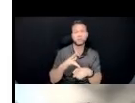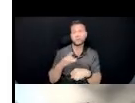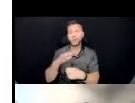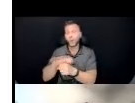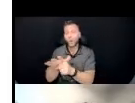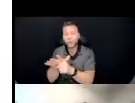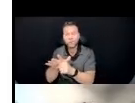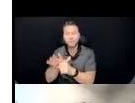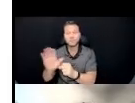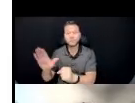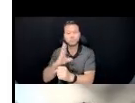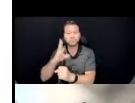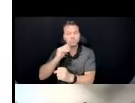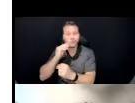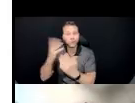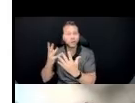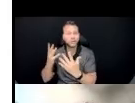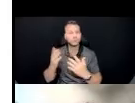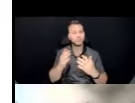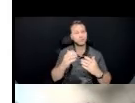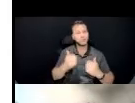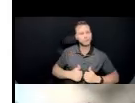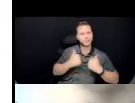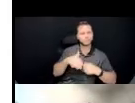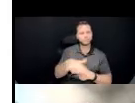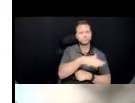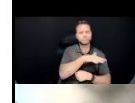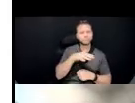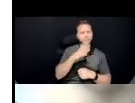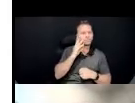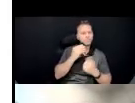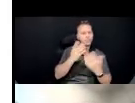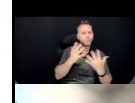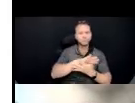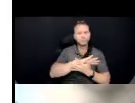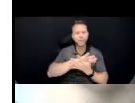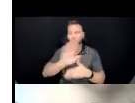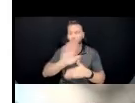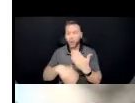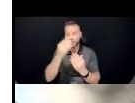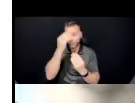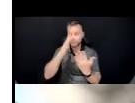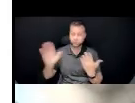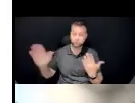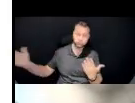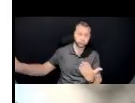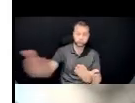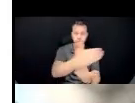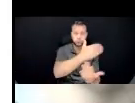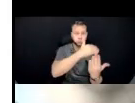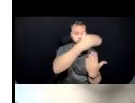neighborhood. And all of these data are available to all of you.